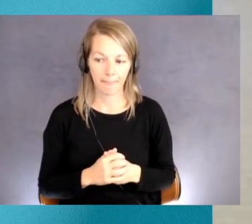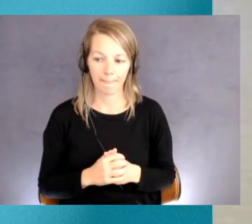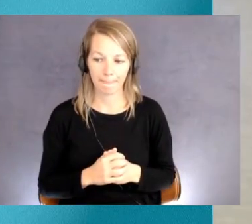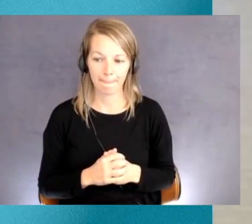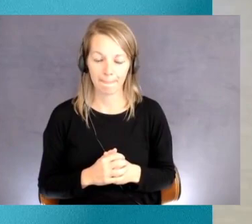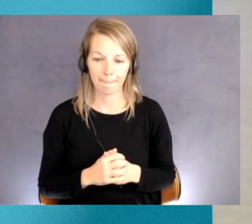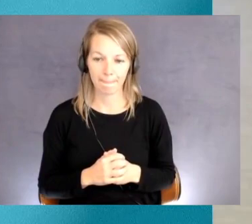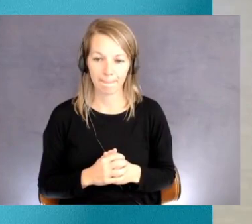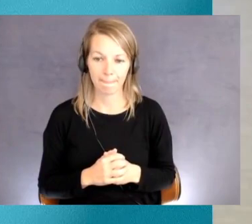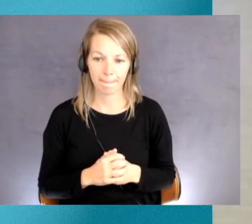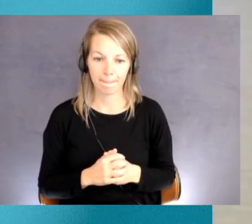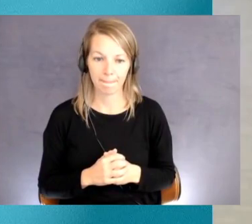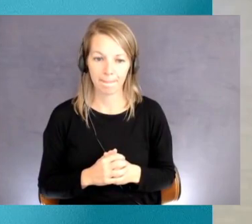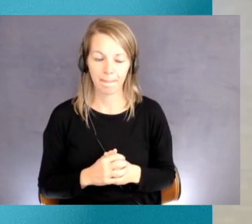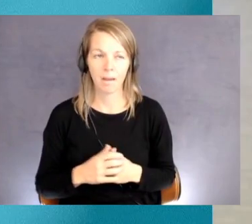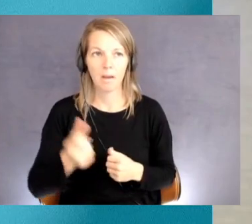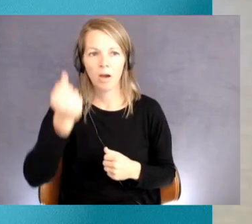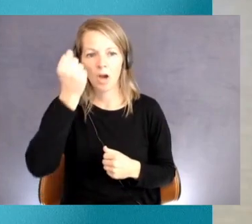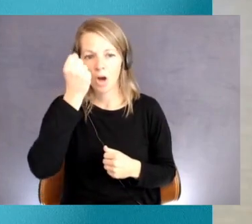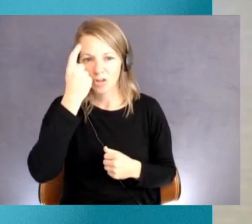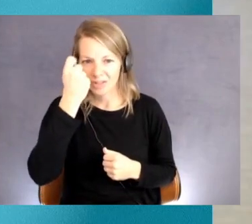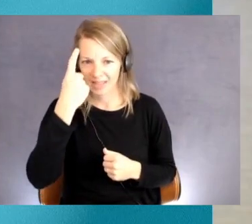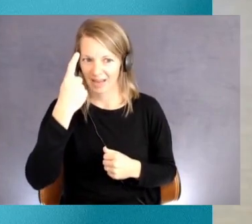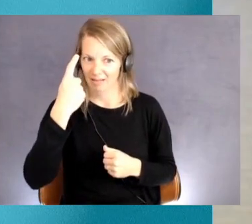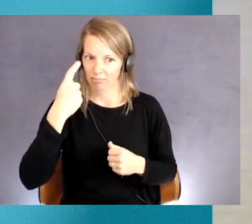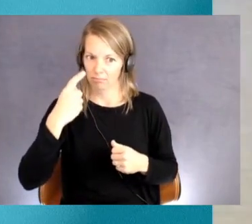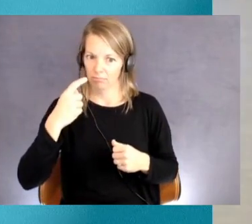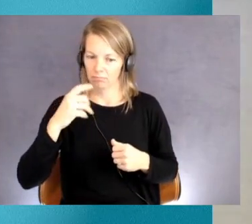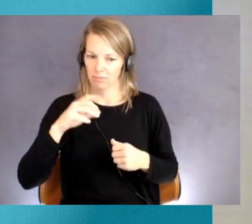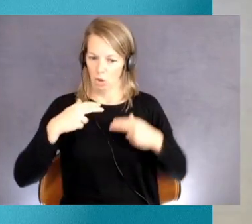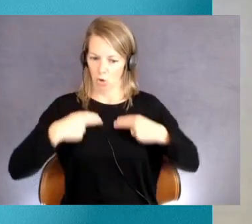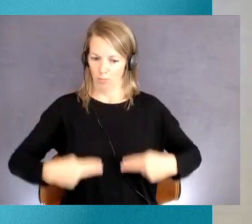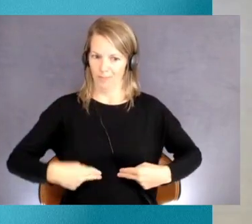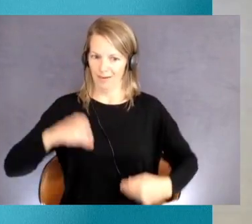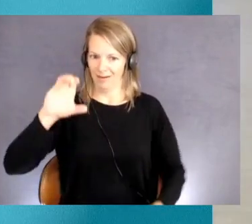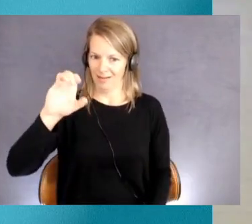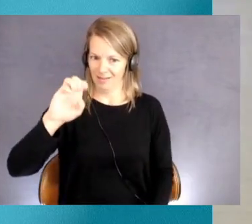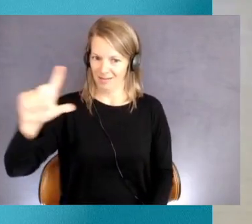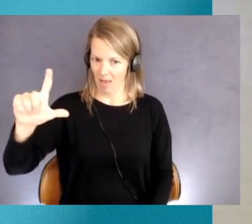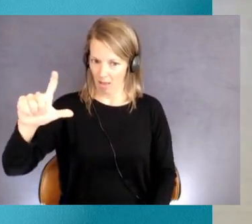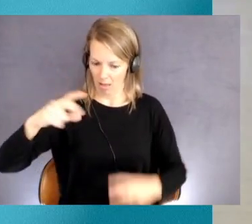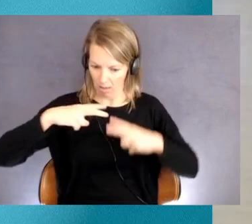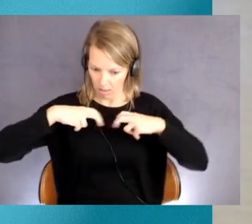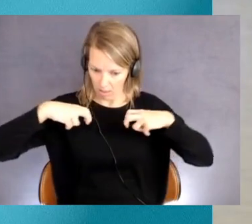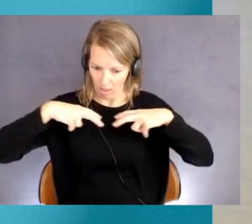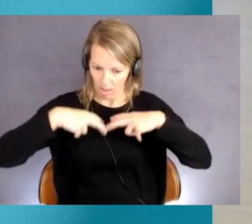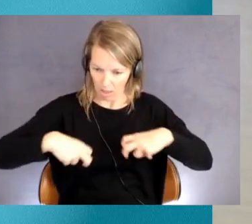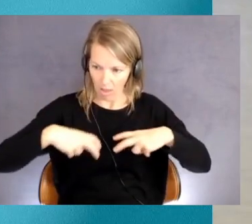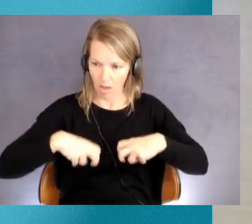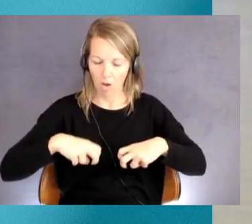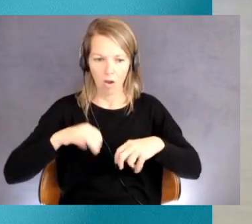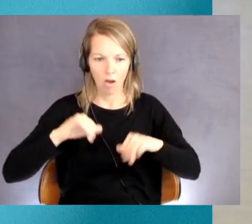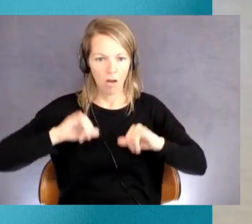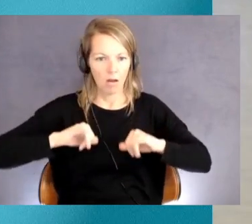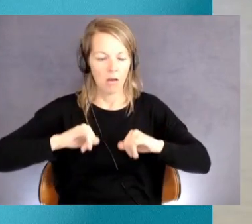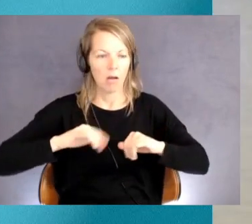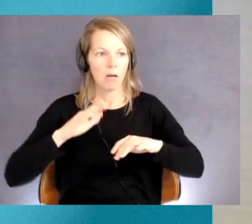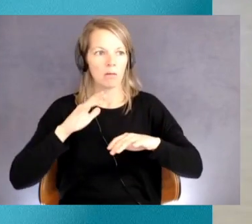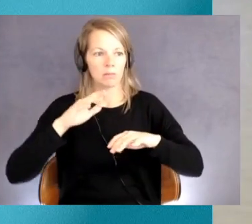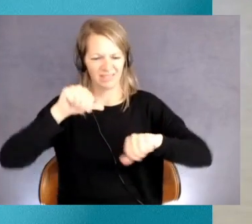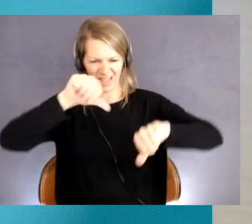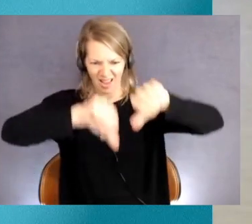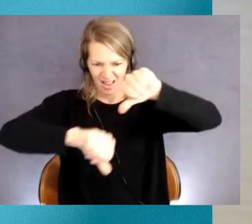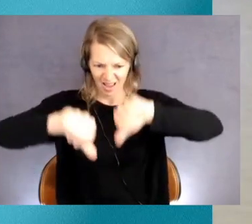The interesting thing by understanding the nature of the human cell is that we then really got into this science of